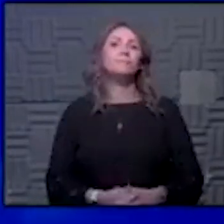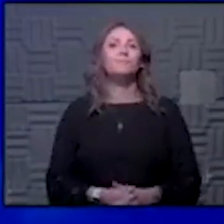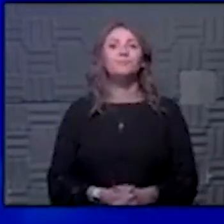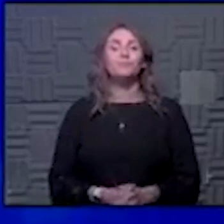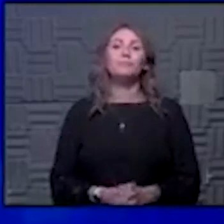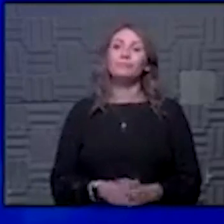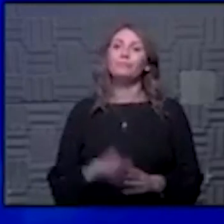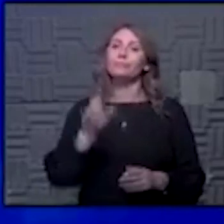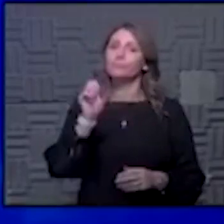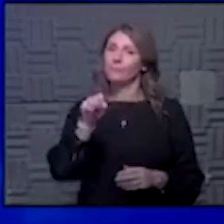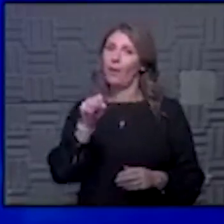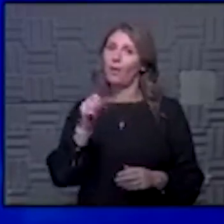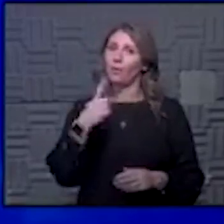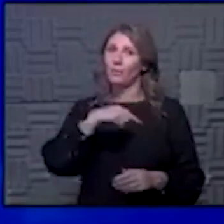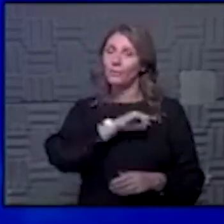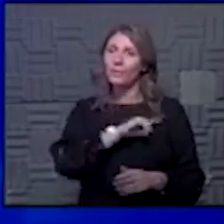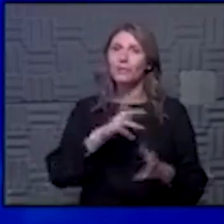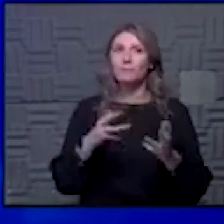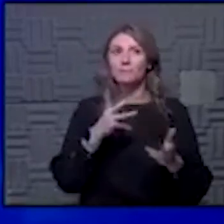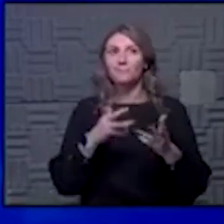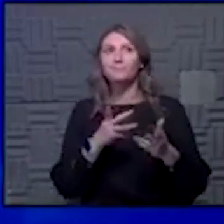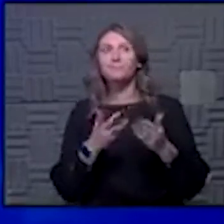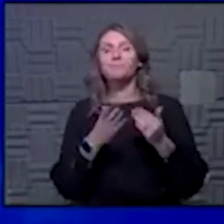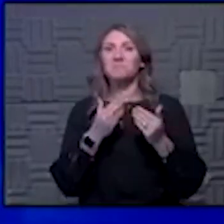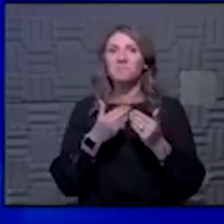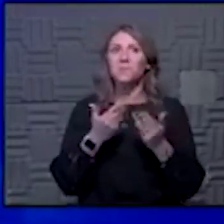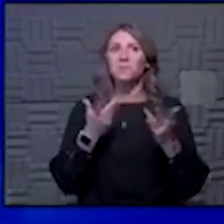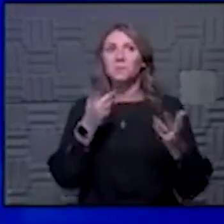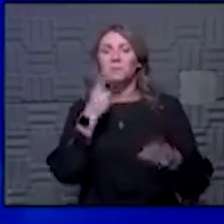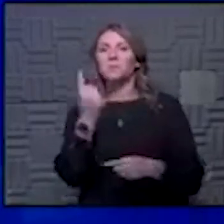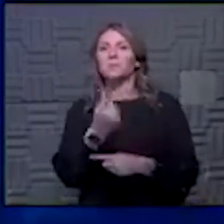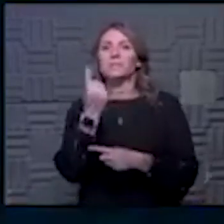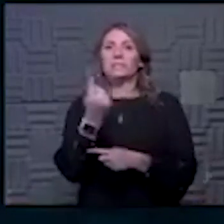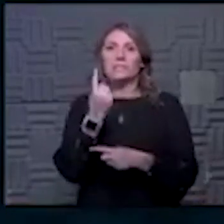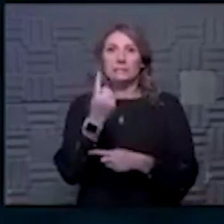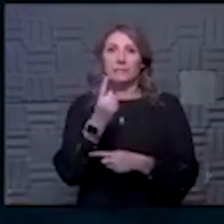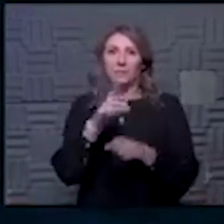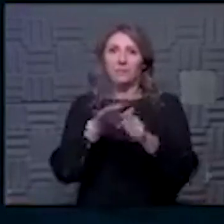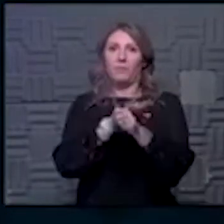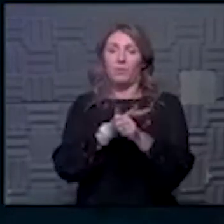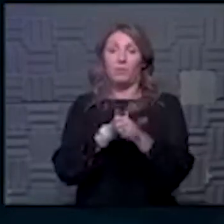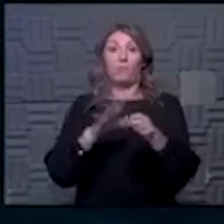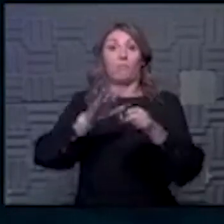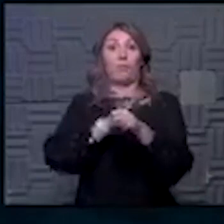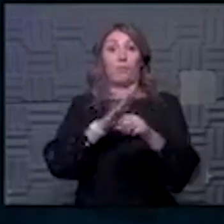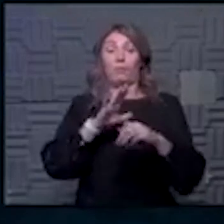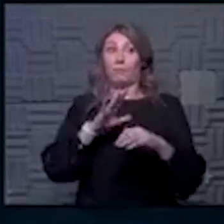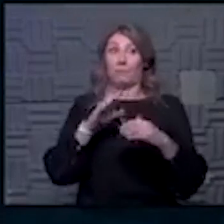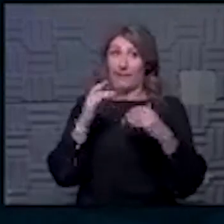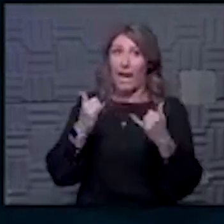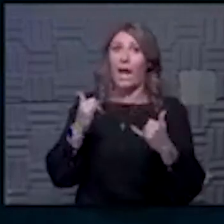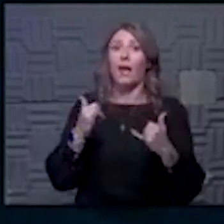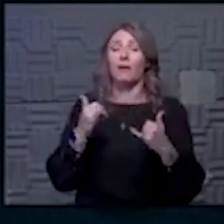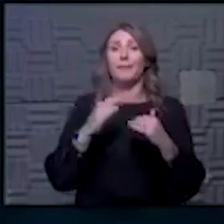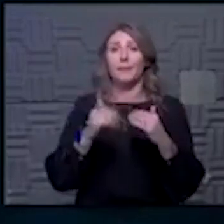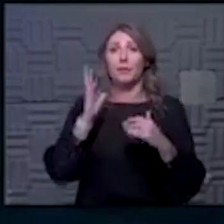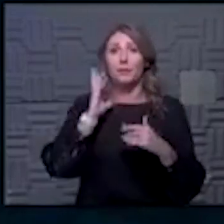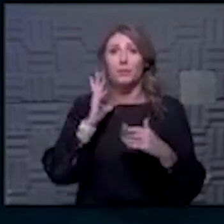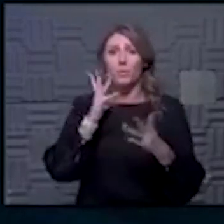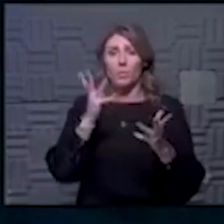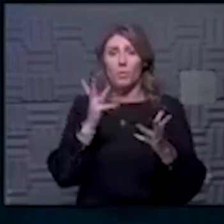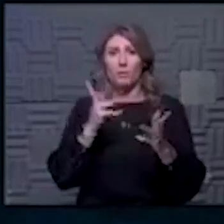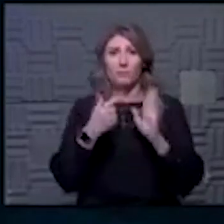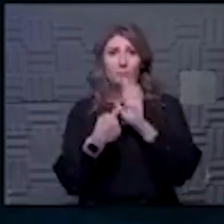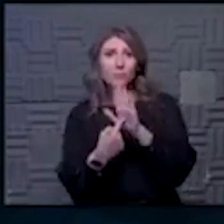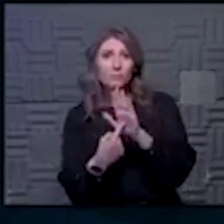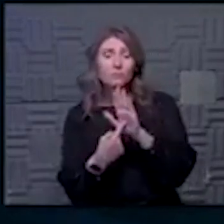Yeah, I mean, we always run pretty full. We have been fuller than we are right now. I mean, and one of the indicators of that for us, and